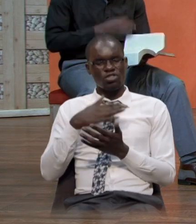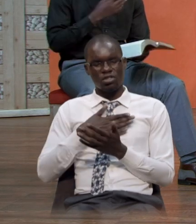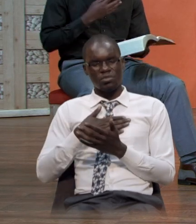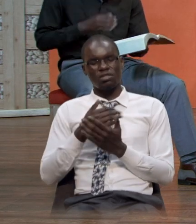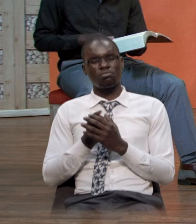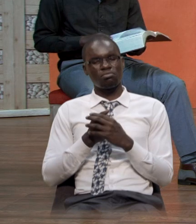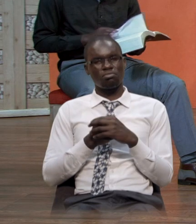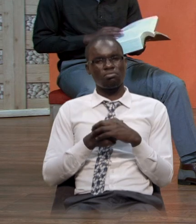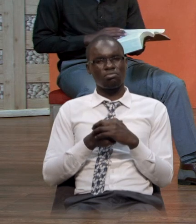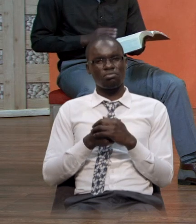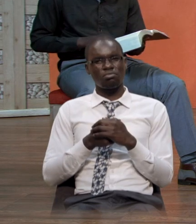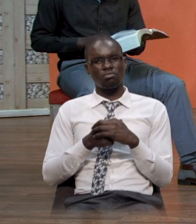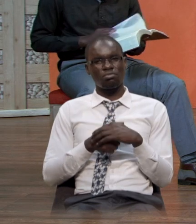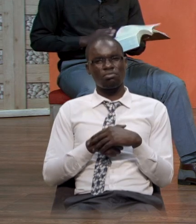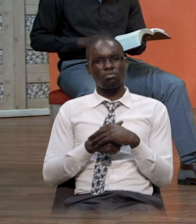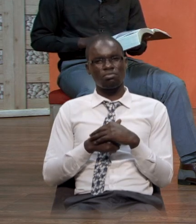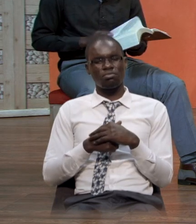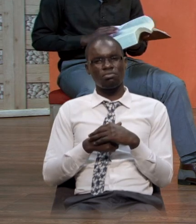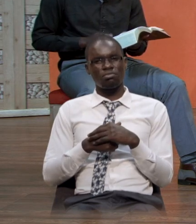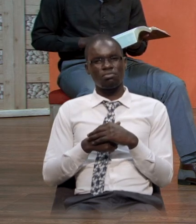Yeah, we'll confuse Jeroboam, until we Rehoboam. Get